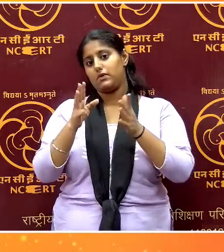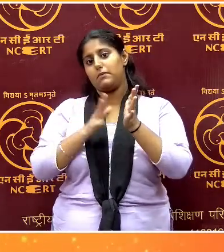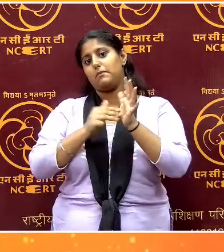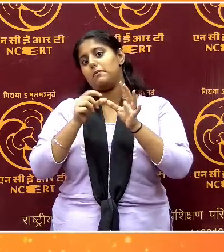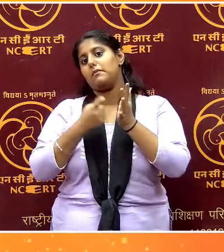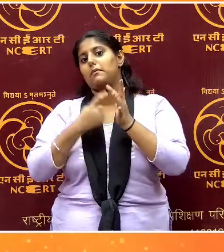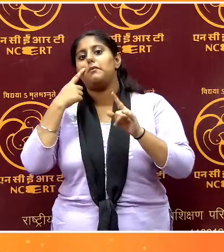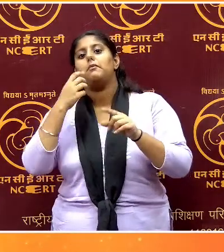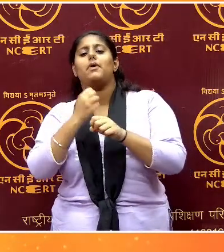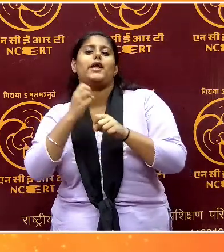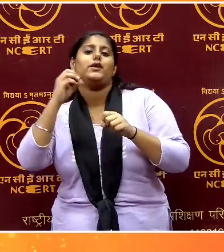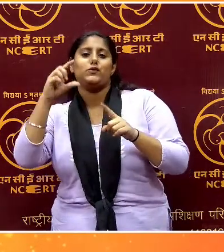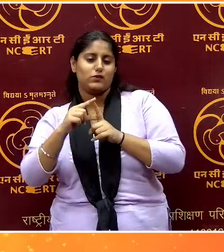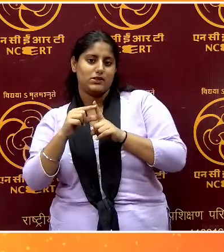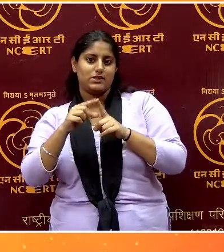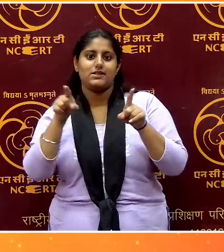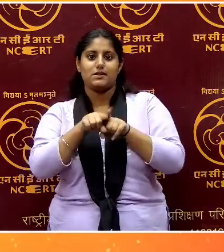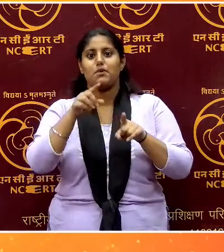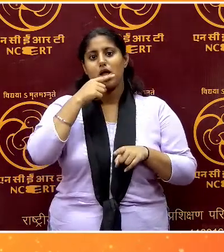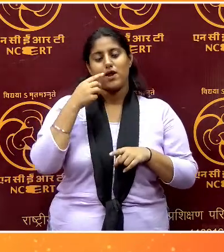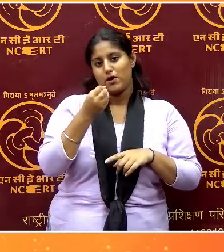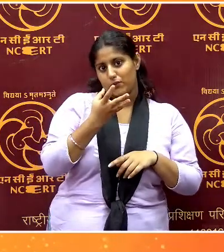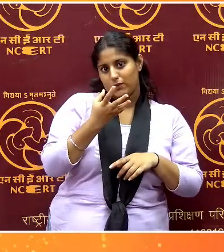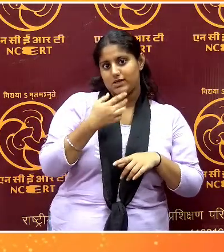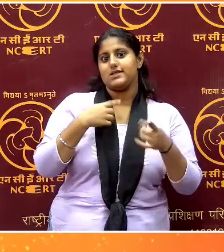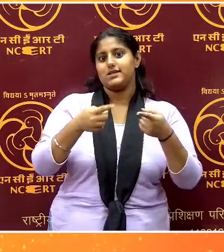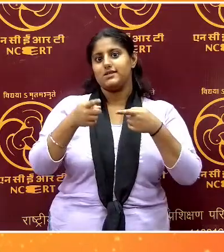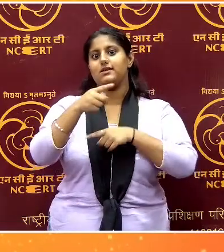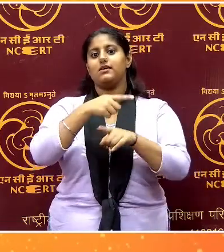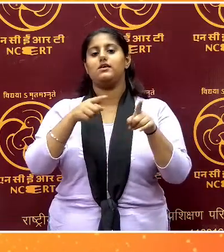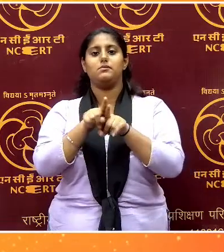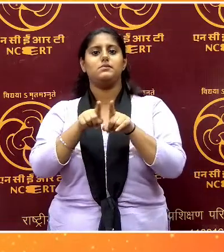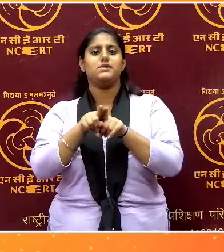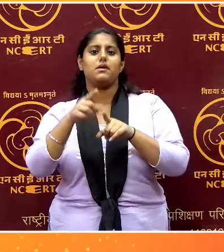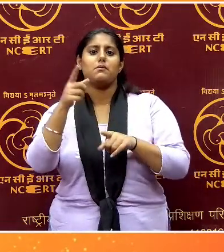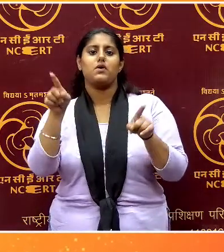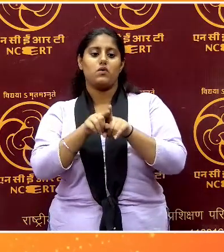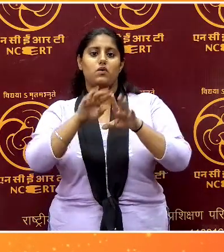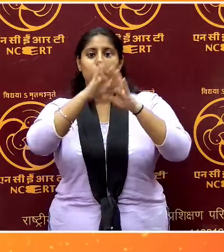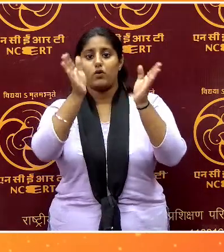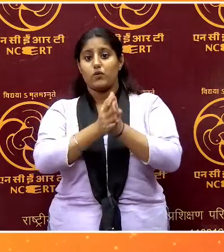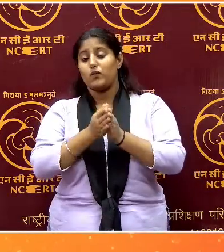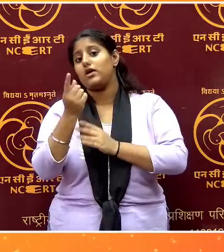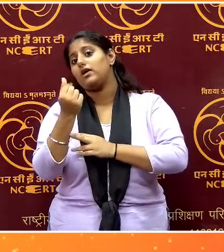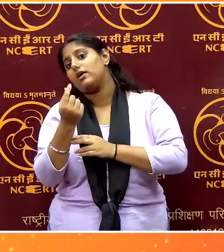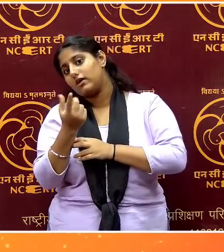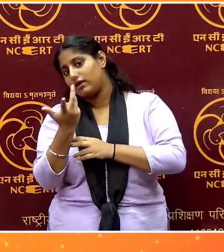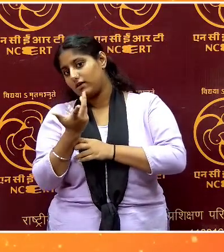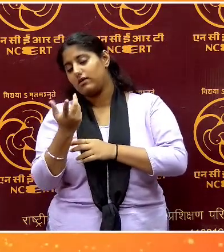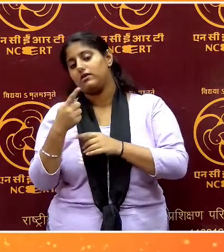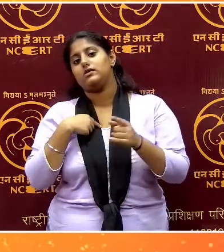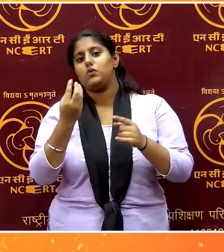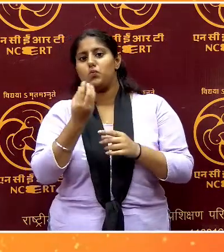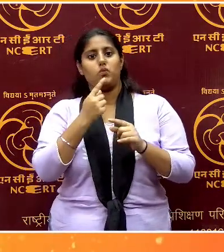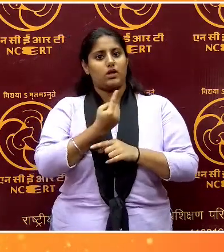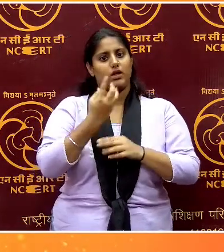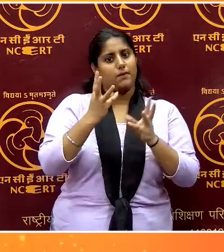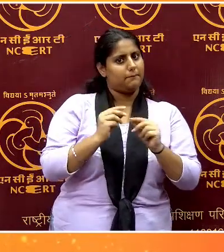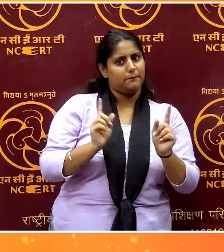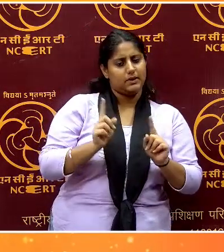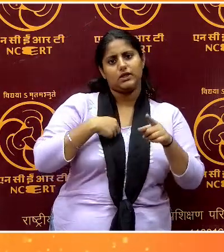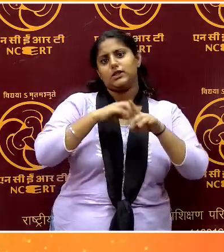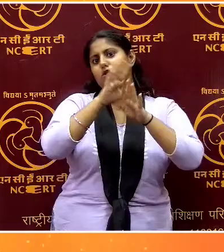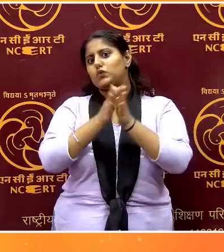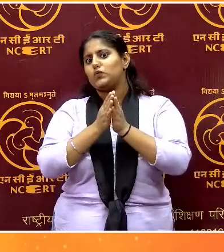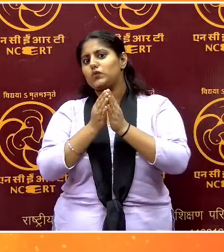Yes, We have ma'am. Rose and Croton. We have the same total cost. Right. Total cost, not the number. Total cost is